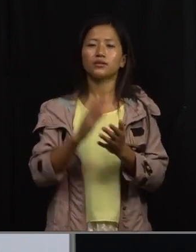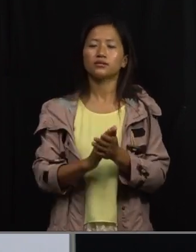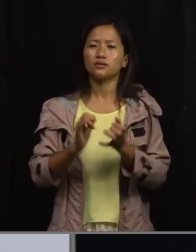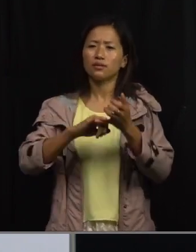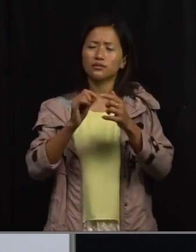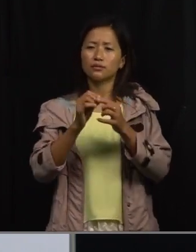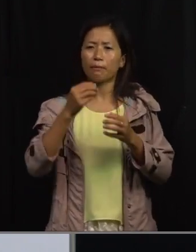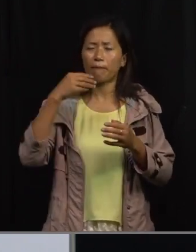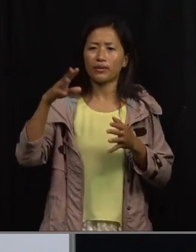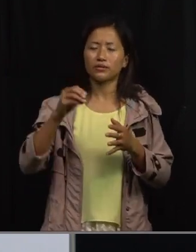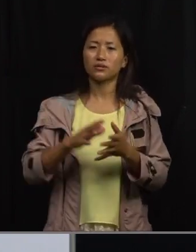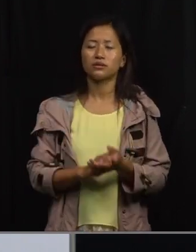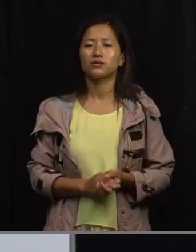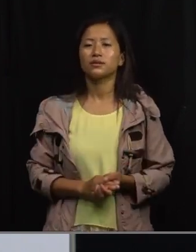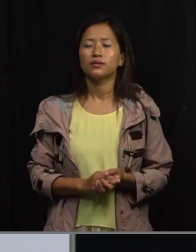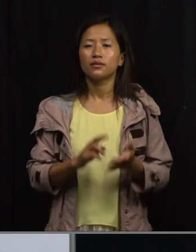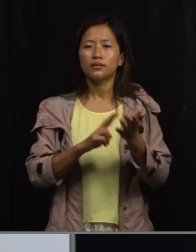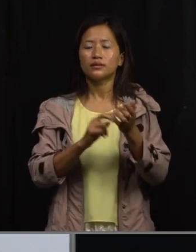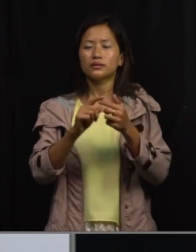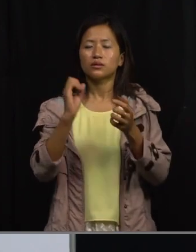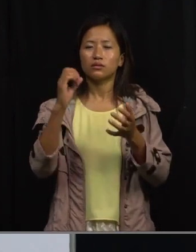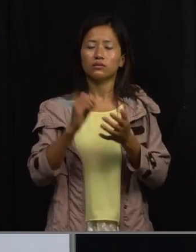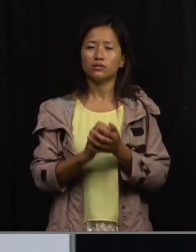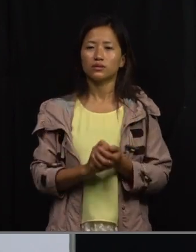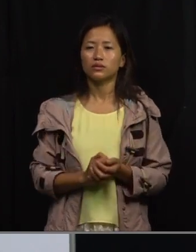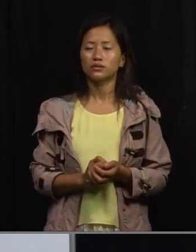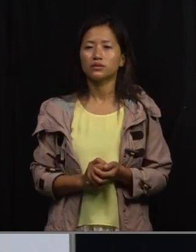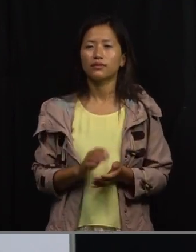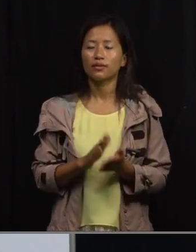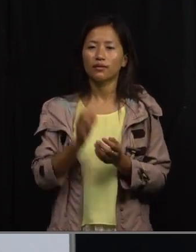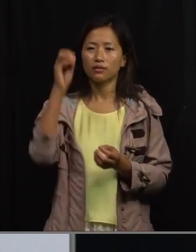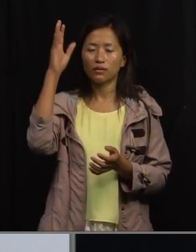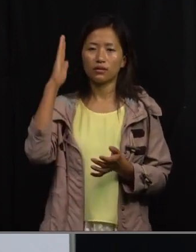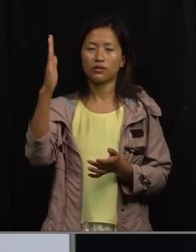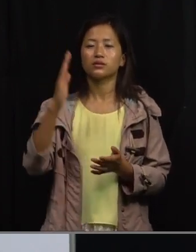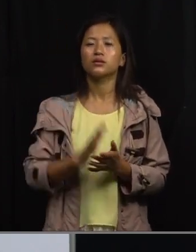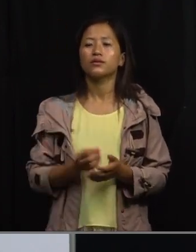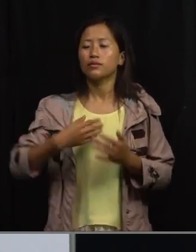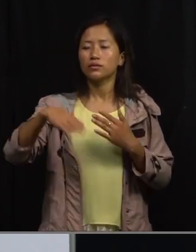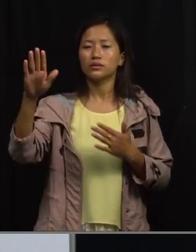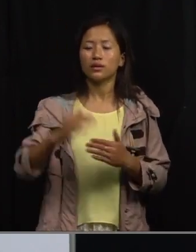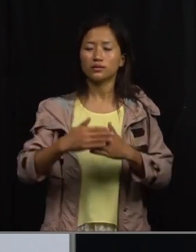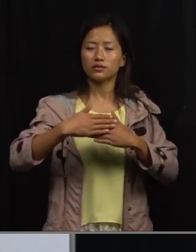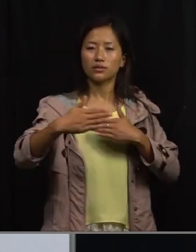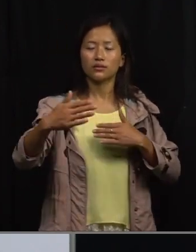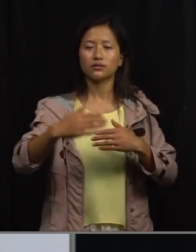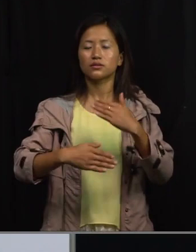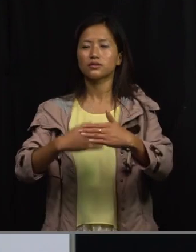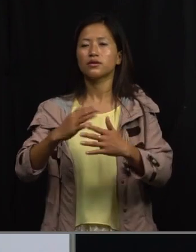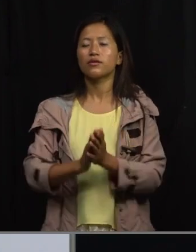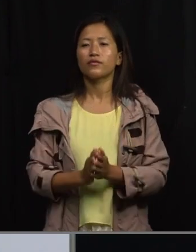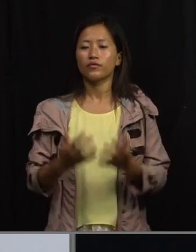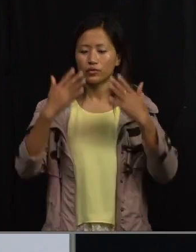And also, the Neolithic people, in order to please their God, they also went to the extent of